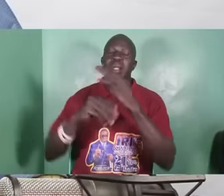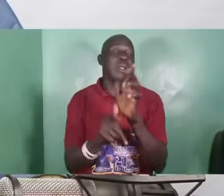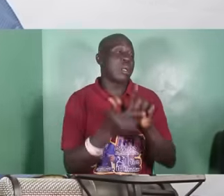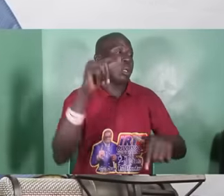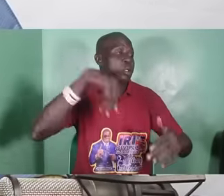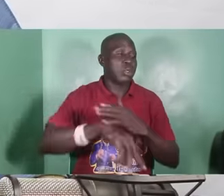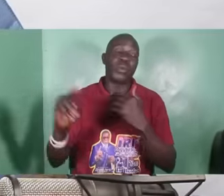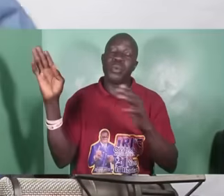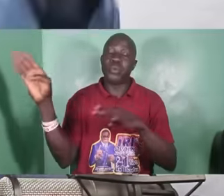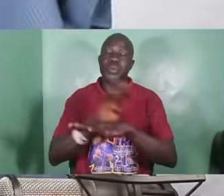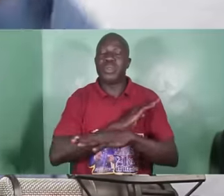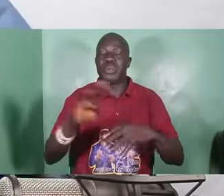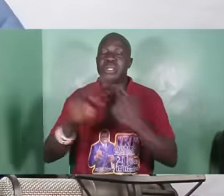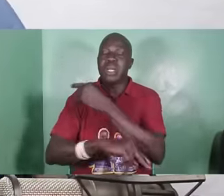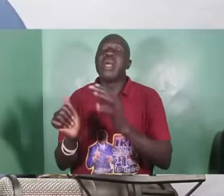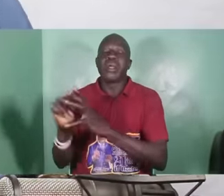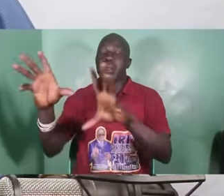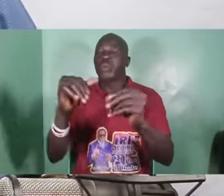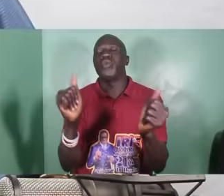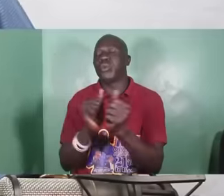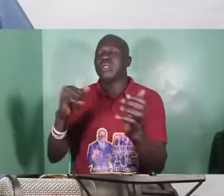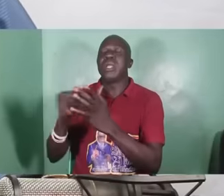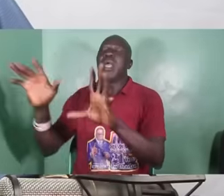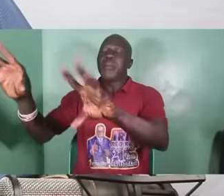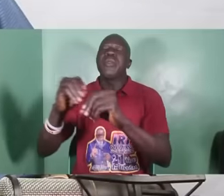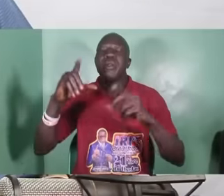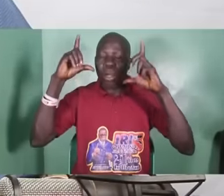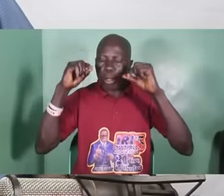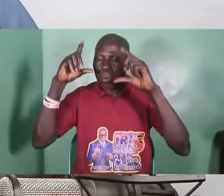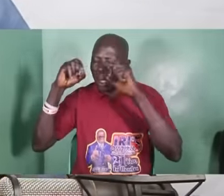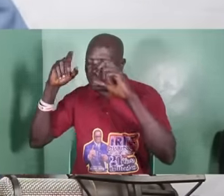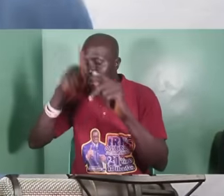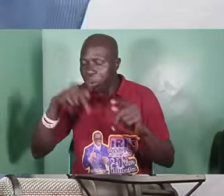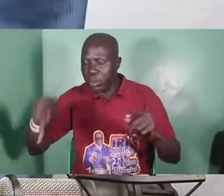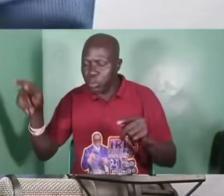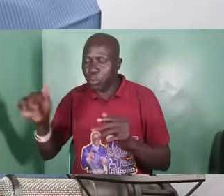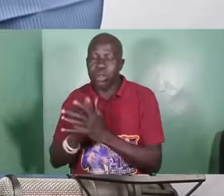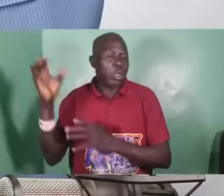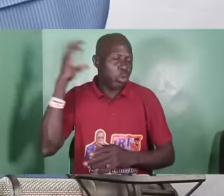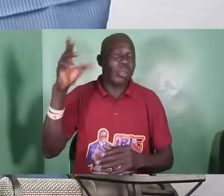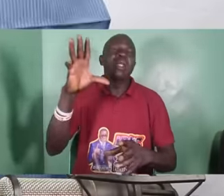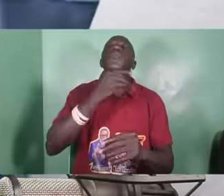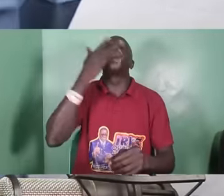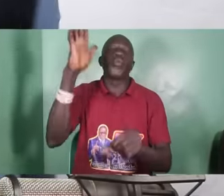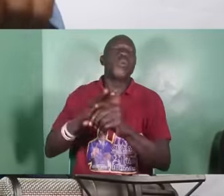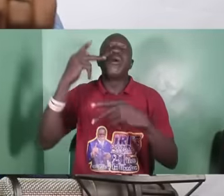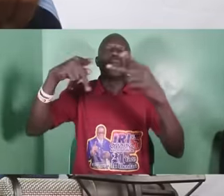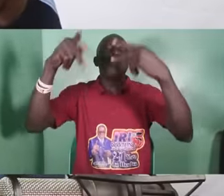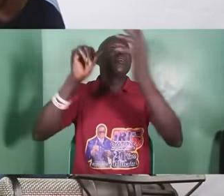be great for your business or job. Ẹ mú dání. Come along with it. Ẹ kó passport yi wa. Come along with your passport. O ti ń gbọ́ èdè ìlú ẹ̀ bù. You